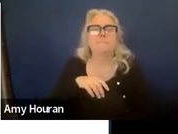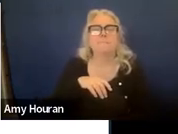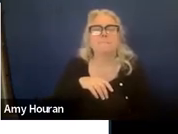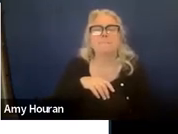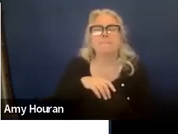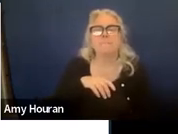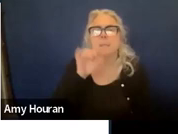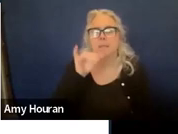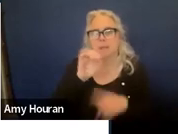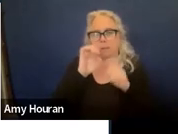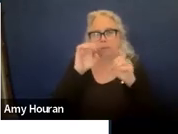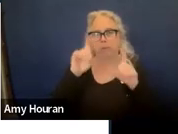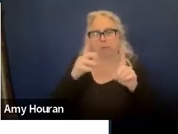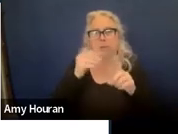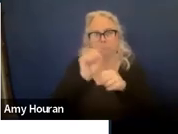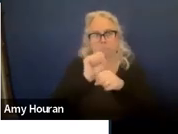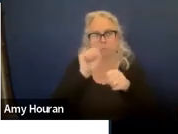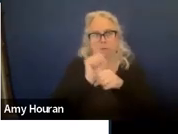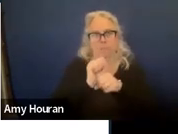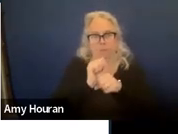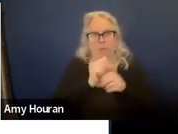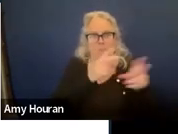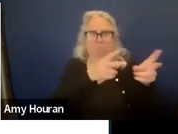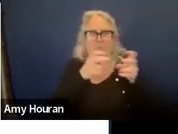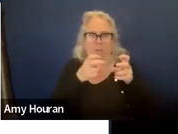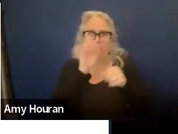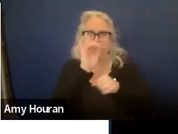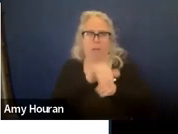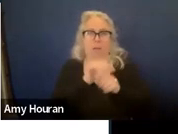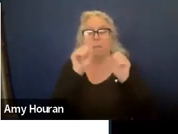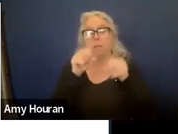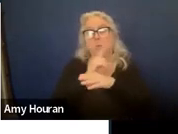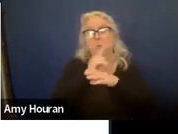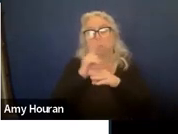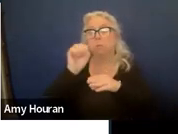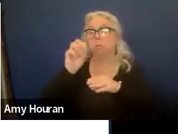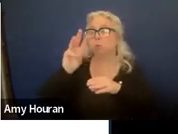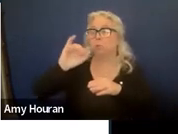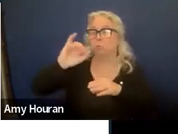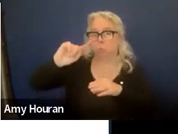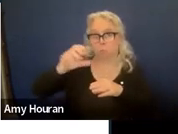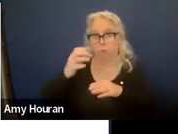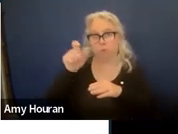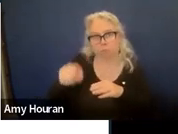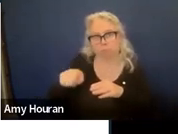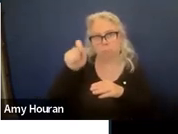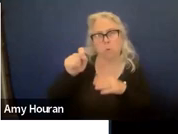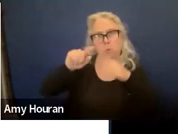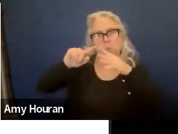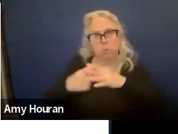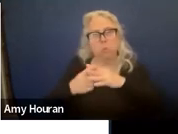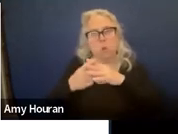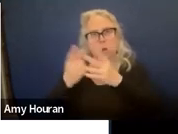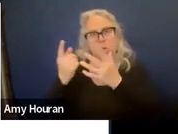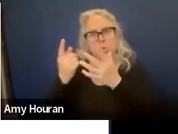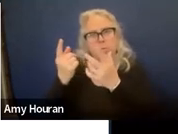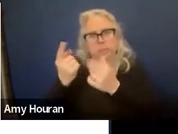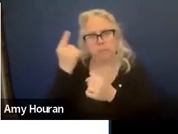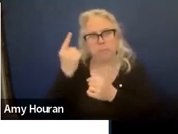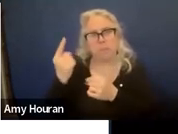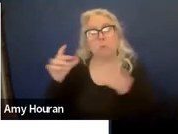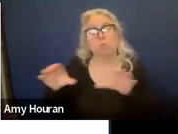that education and employment came from, that he can use a switch to activate something to do a job.